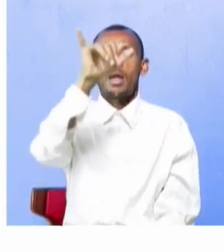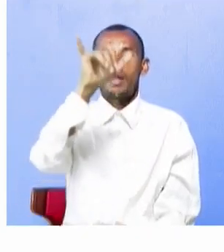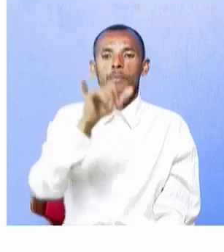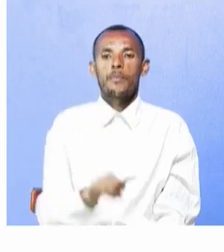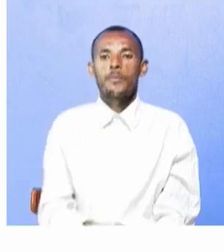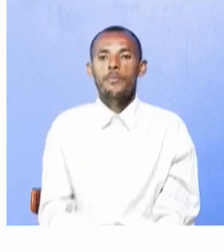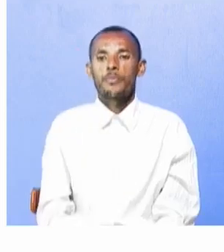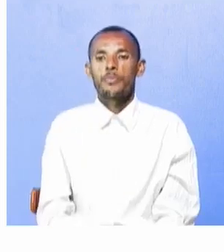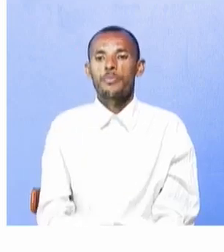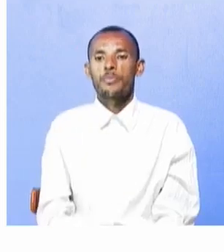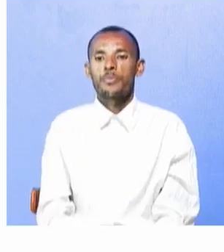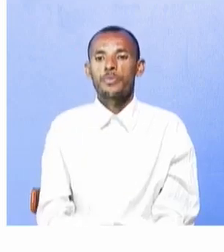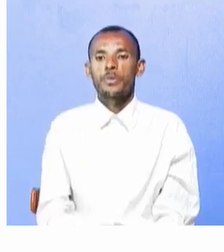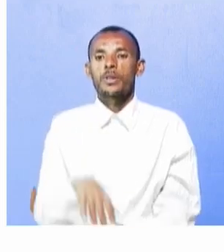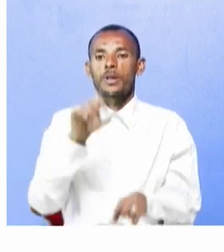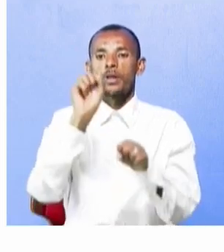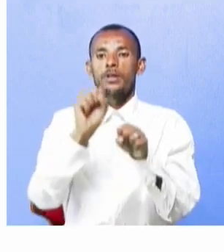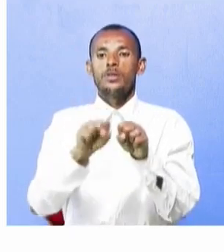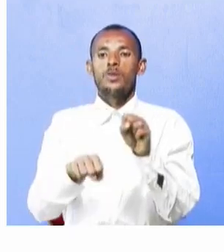So